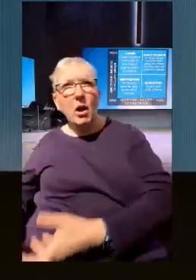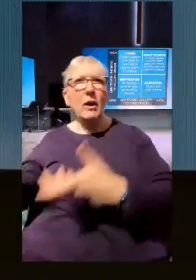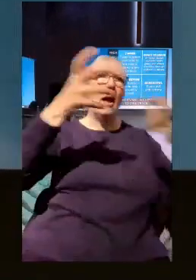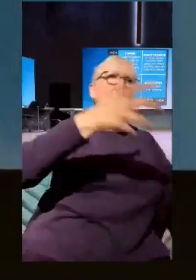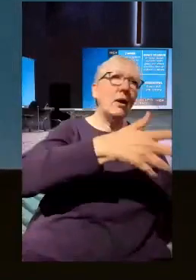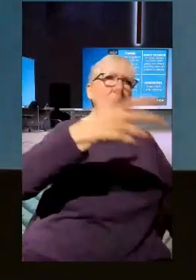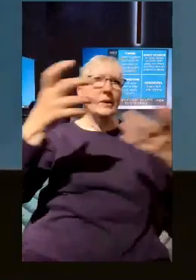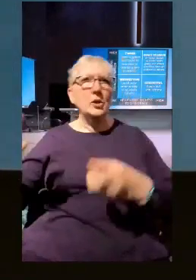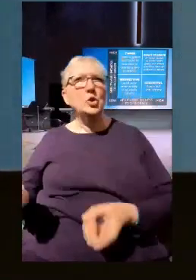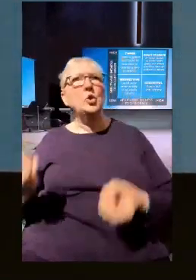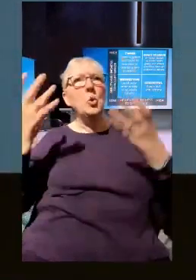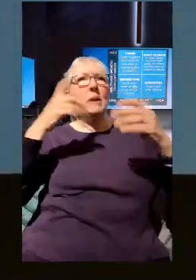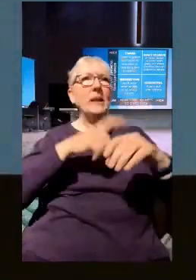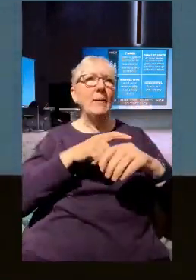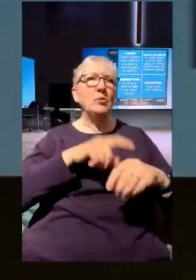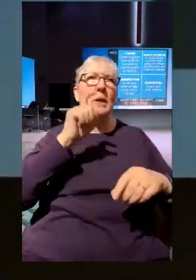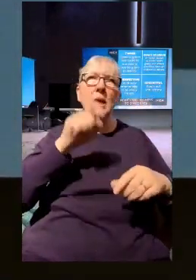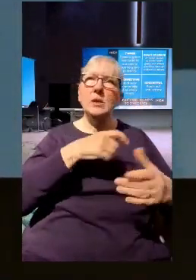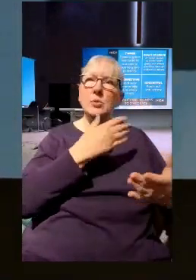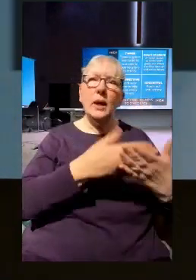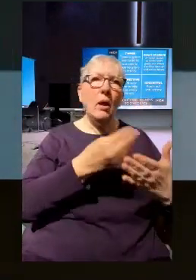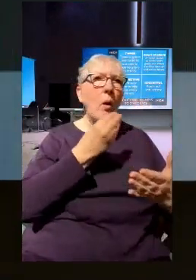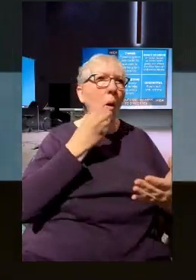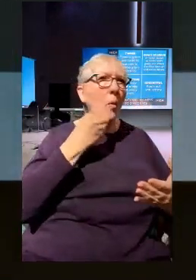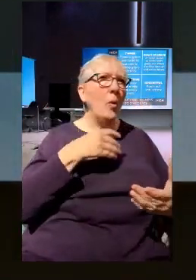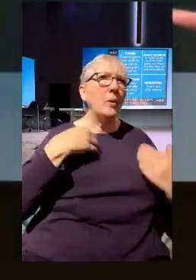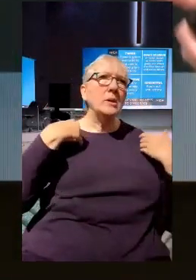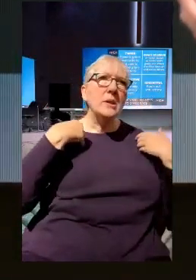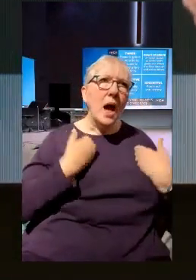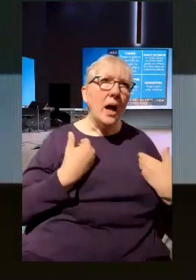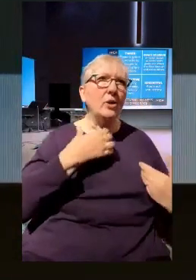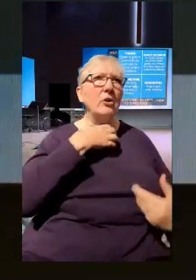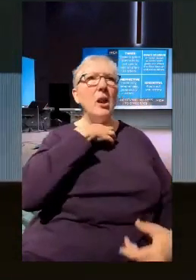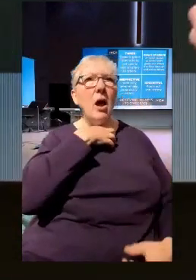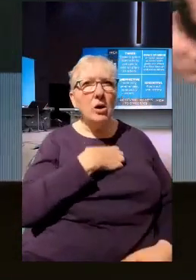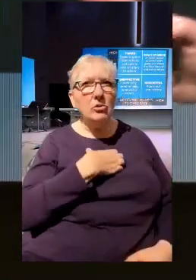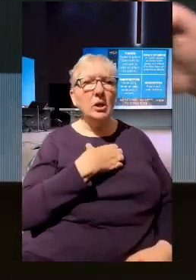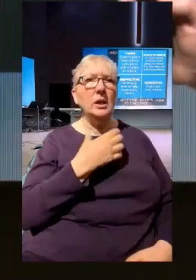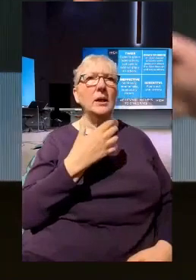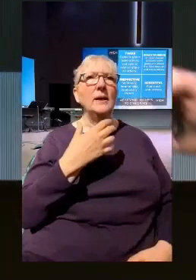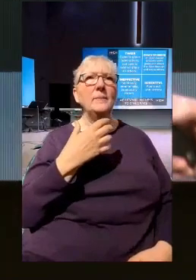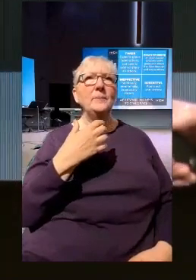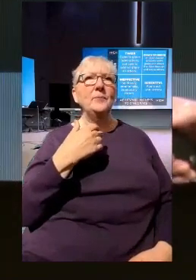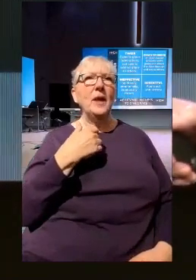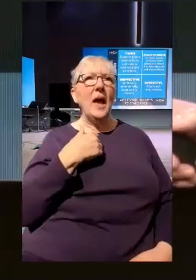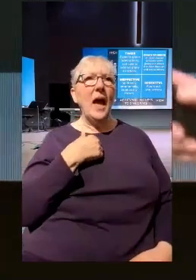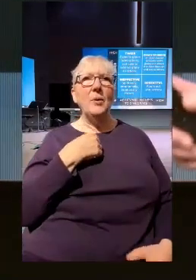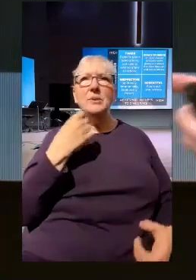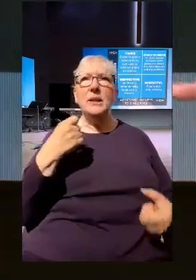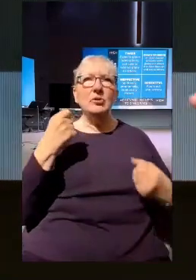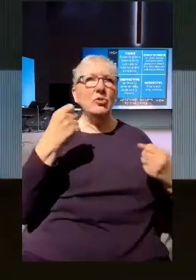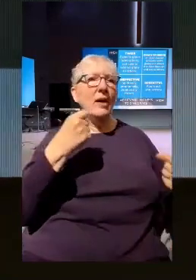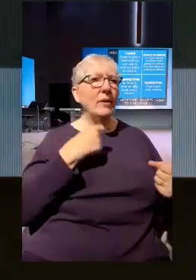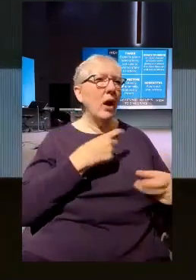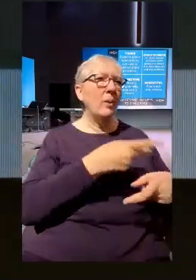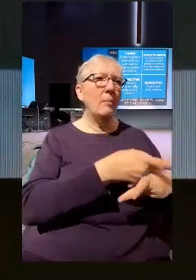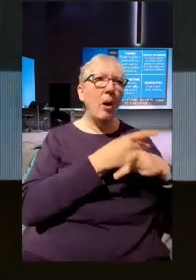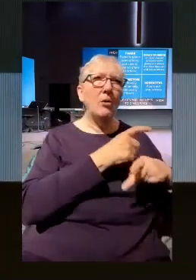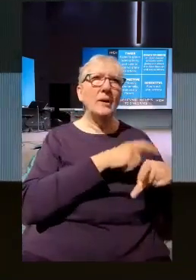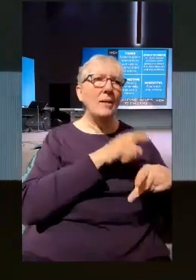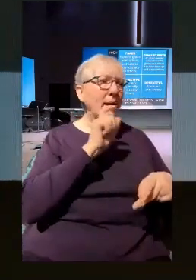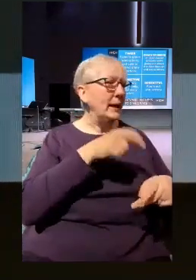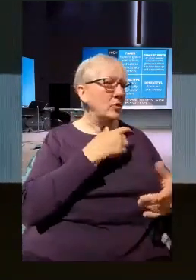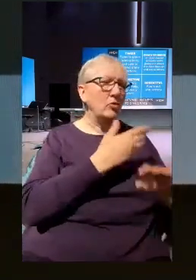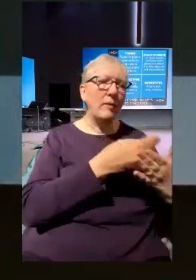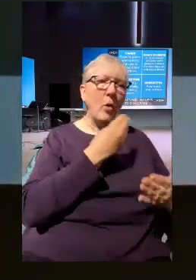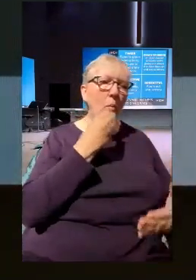to get home. We were tired, we were hungry, and I was like driving on borrowed time. I needed to get home. So